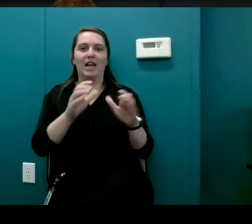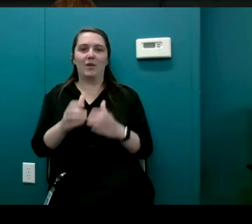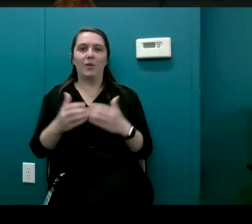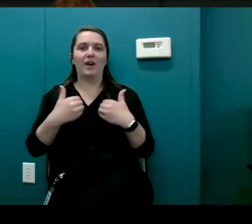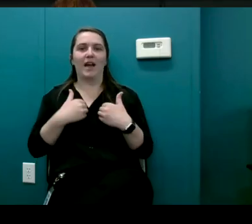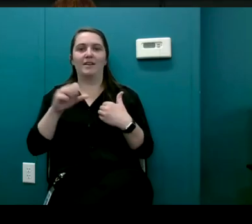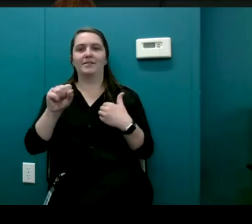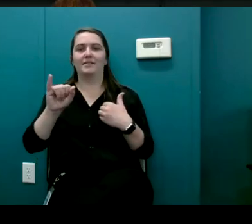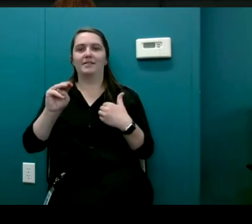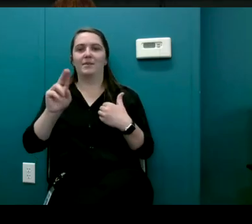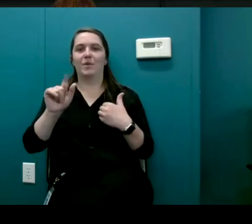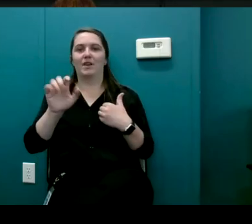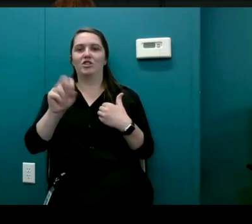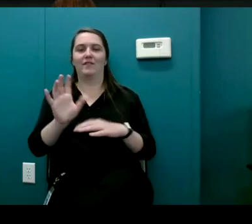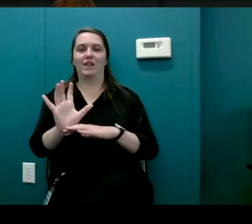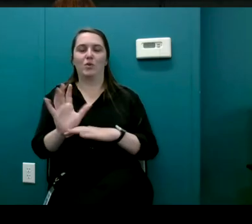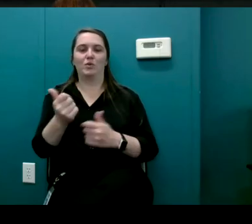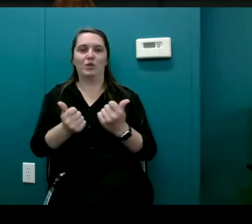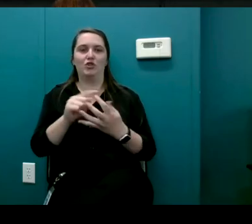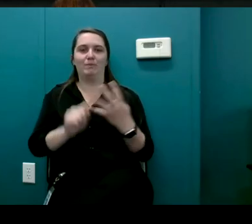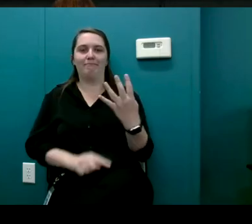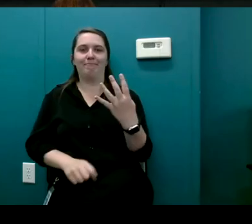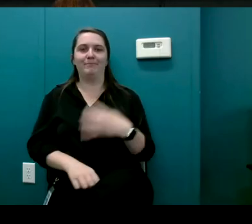Which category houses simulation videos?